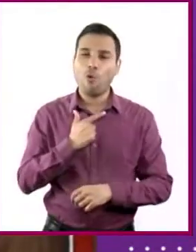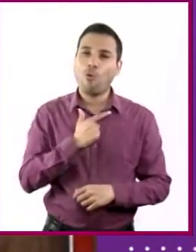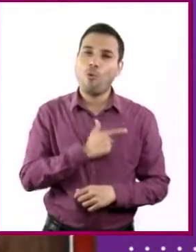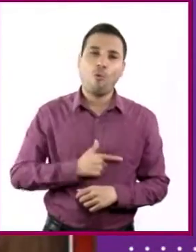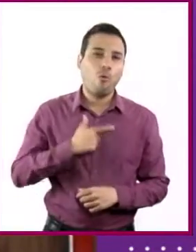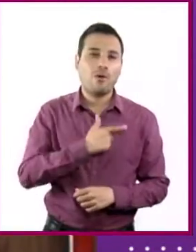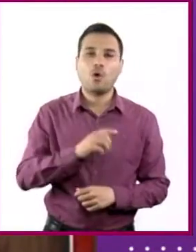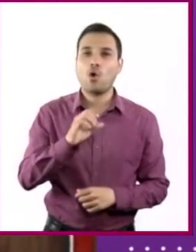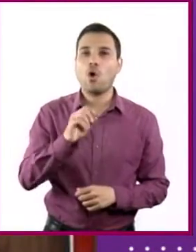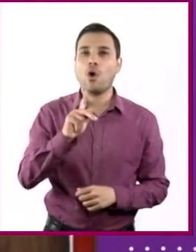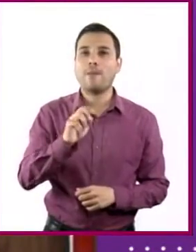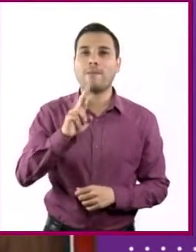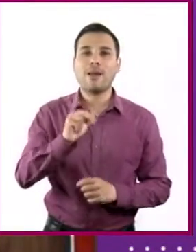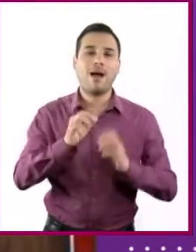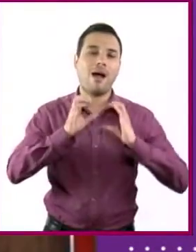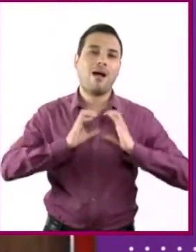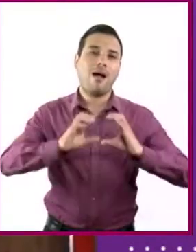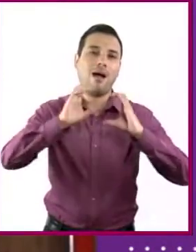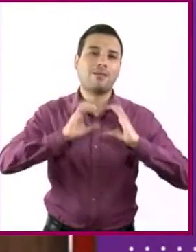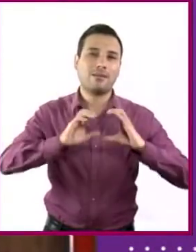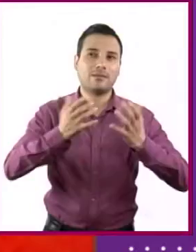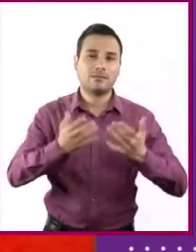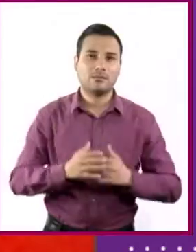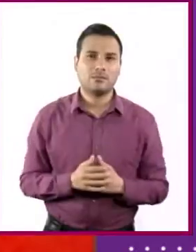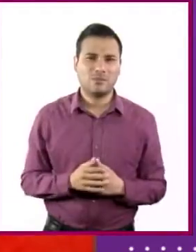house. And the screaming?